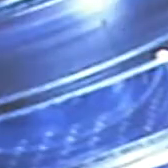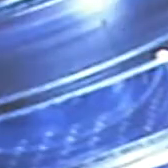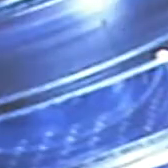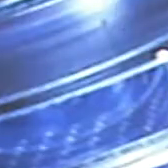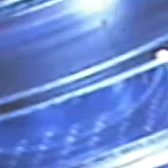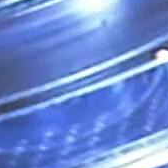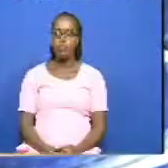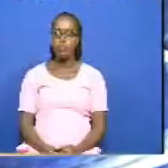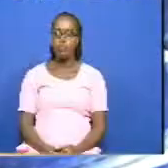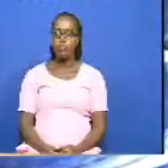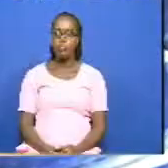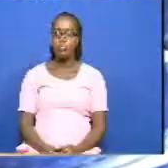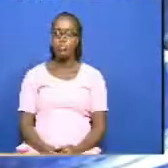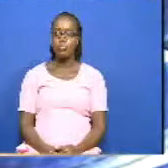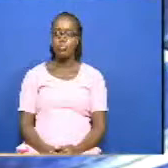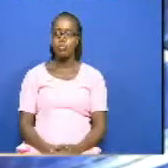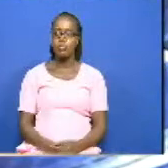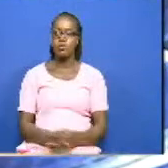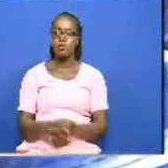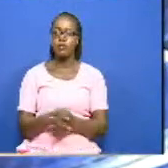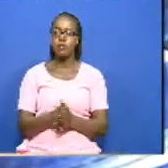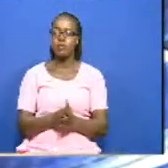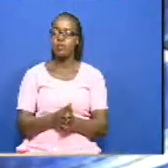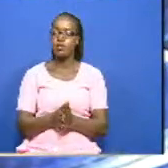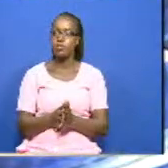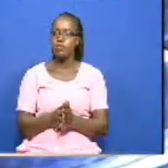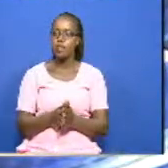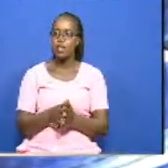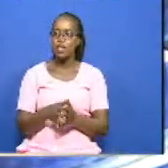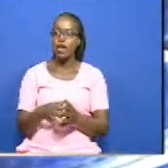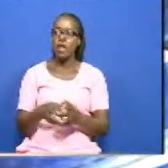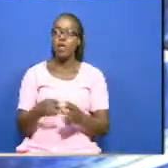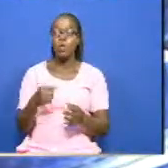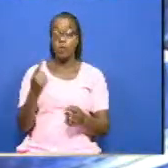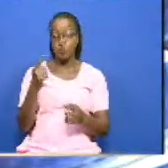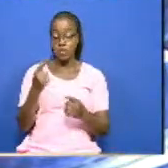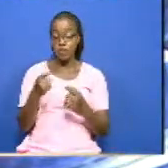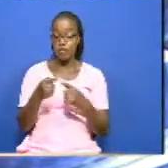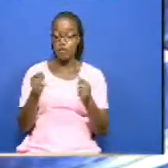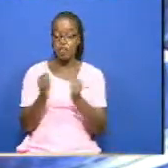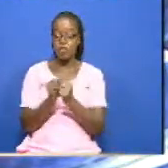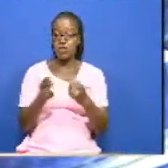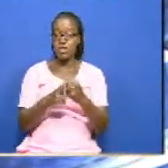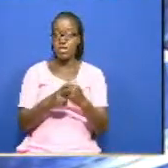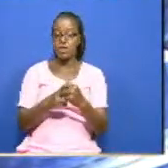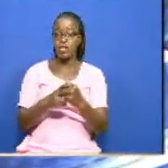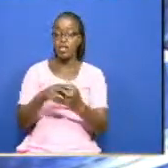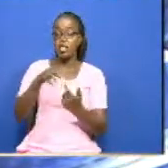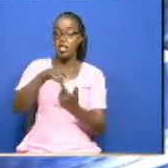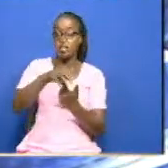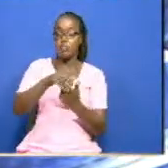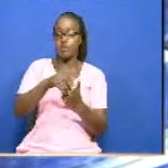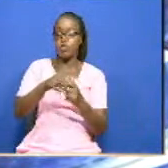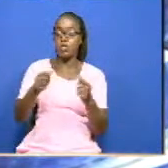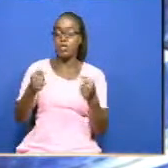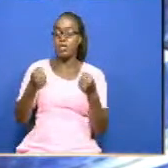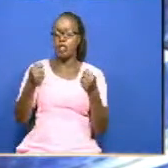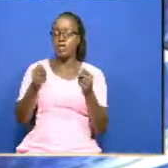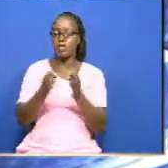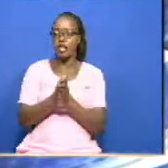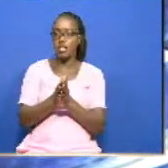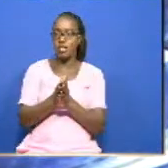In the sports arena, the Los Angeles Lakers are a win away from their 17th championship title and their first